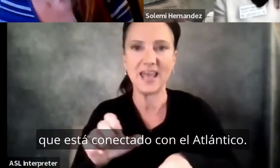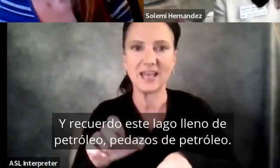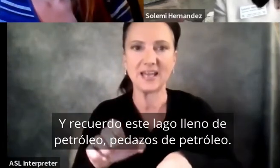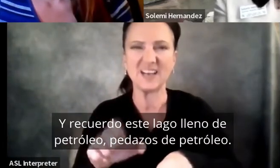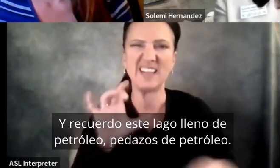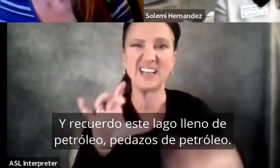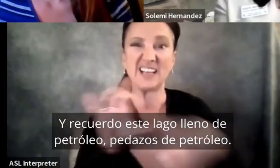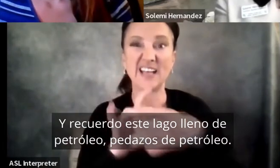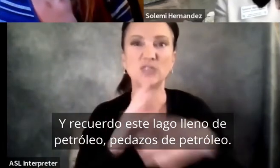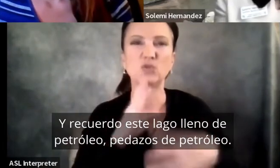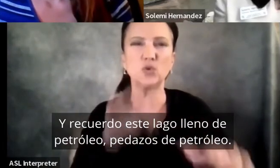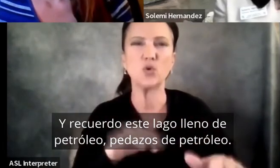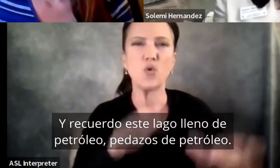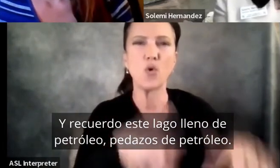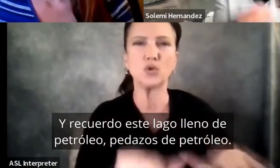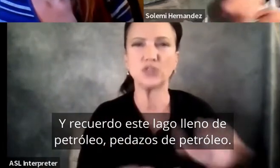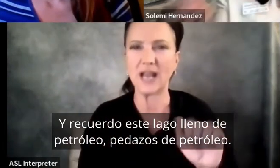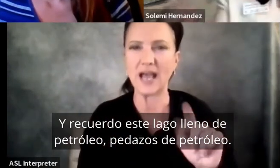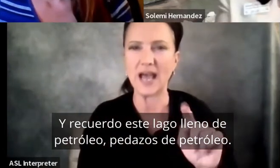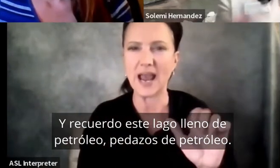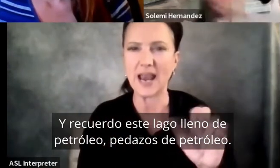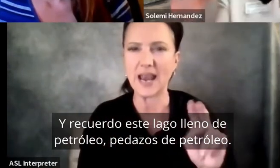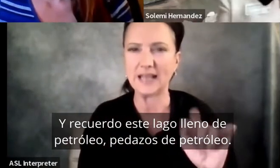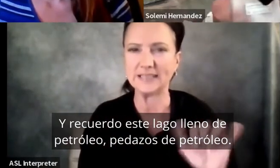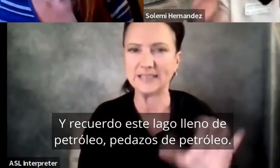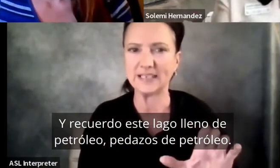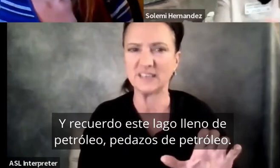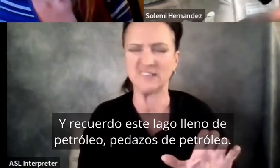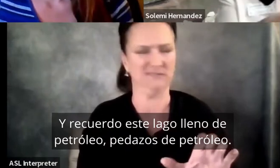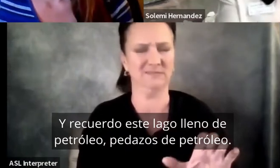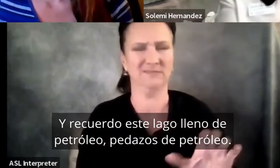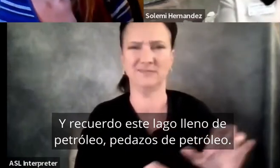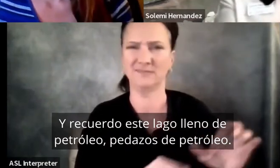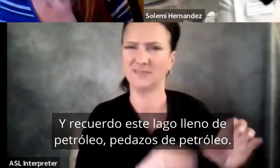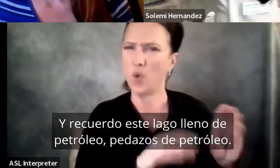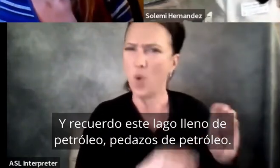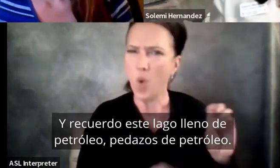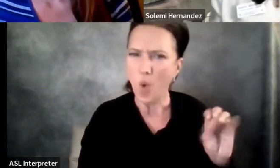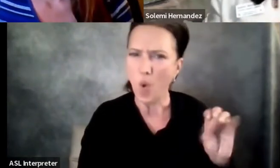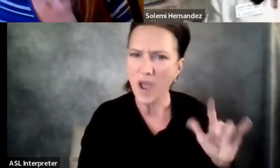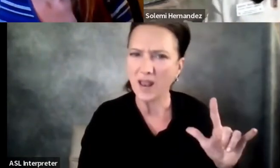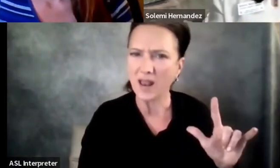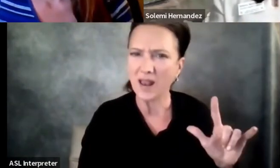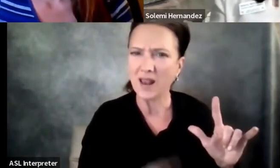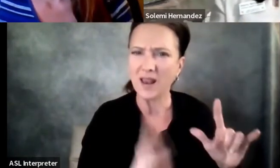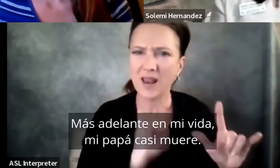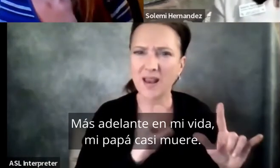Atlantic. And I remember this lake full of oil, pieces of oil.